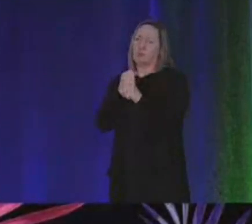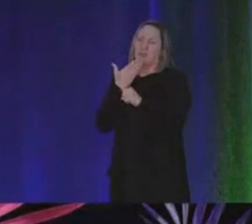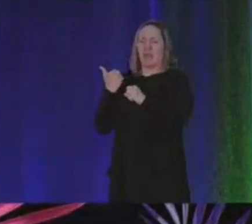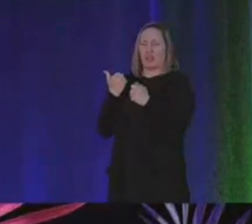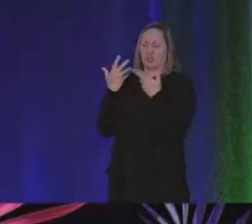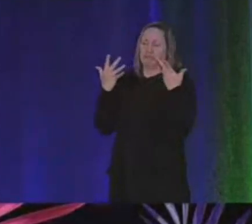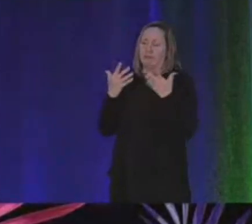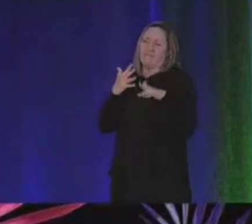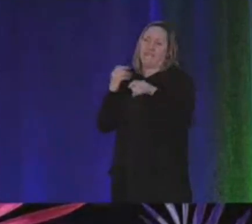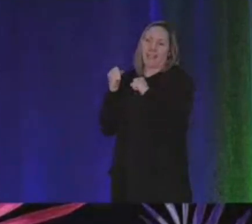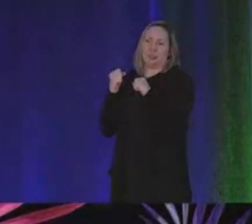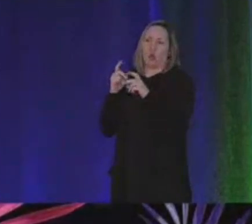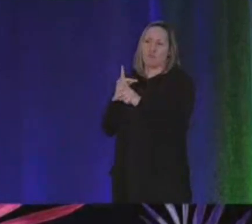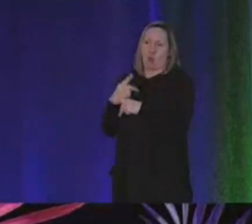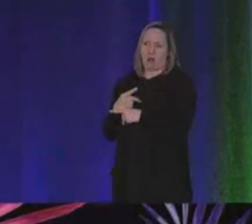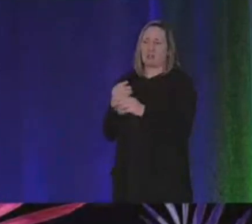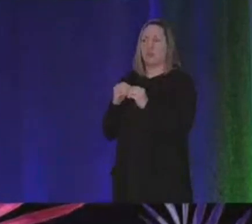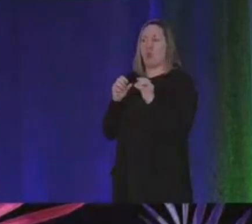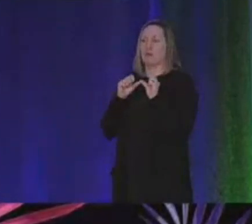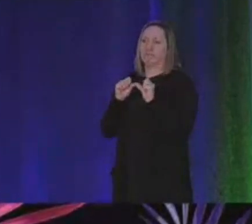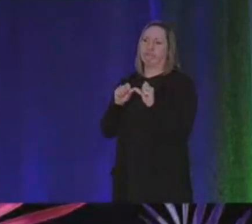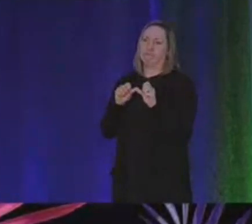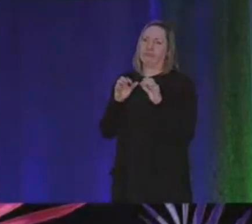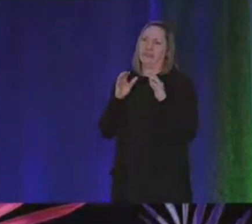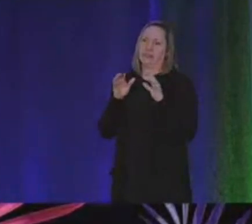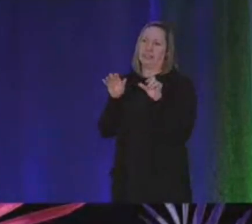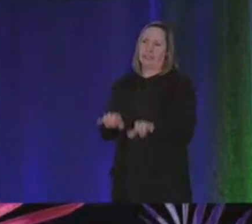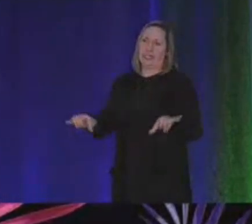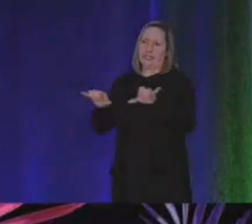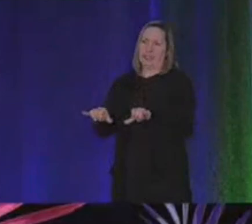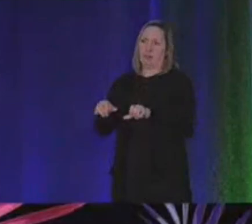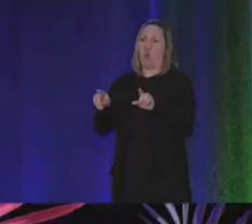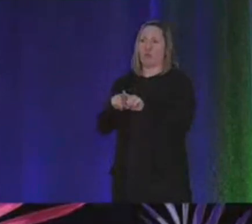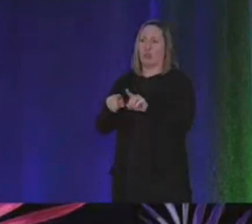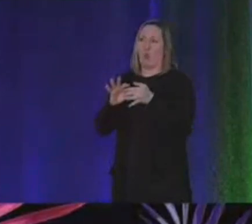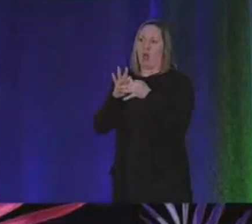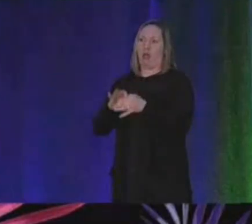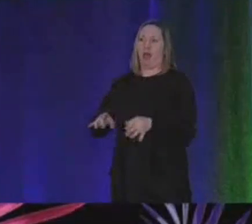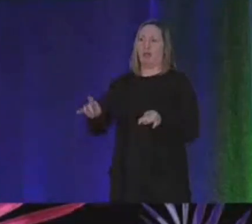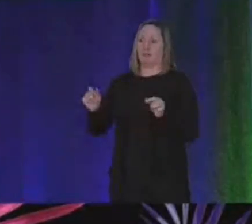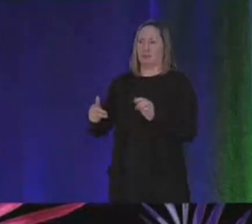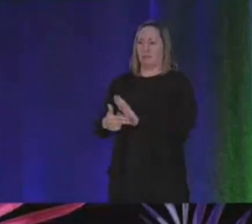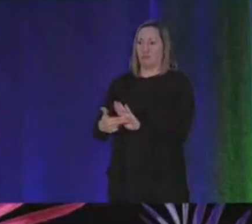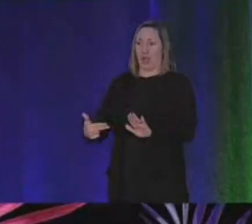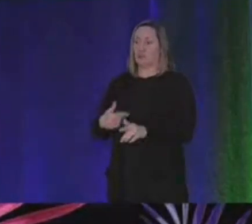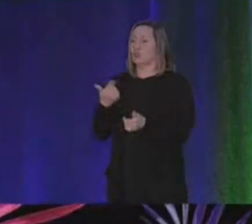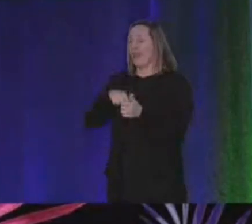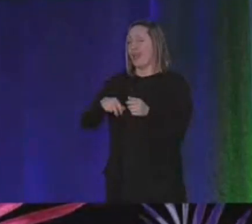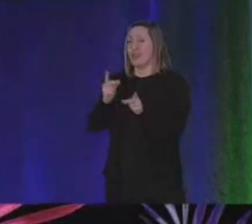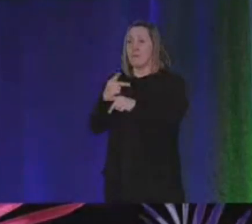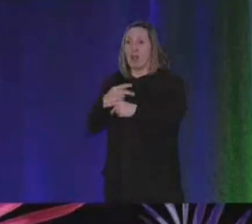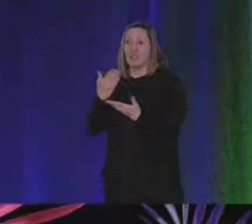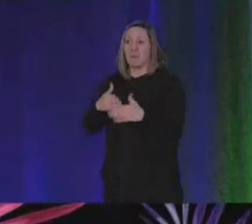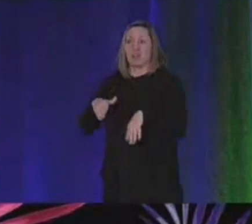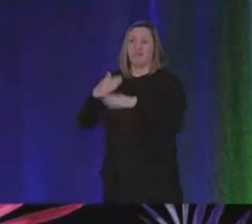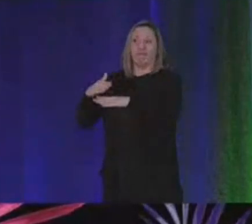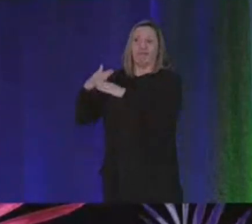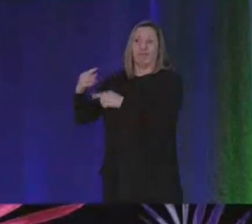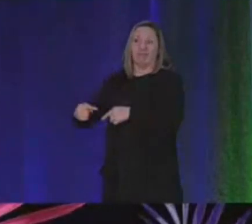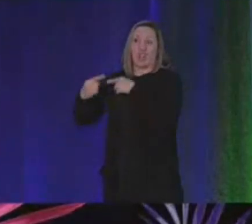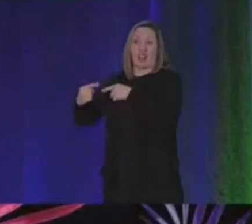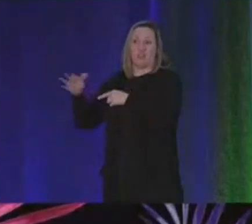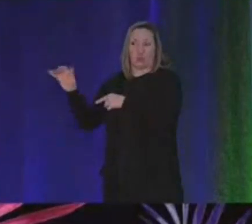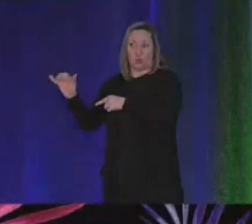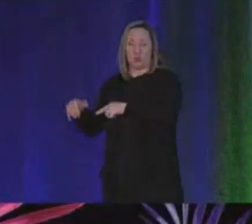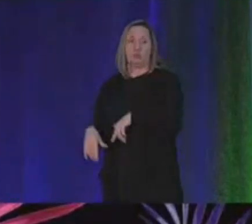faster products, more consistent, and it's on brand. But just like any product, there might be some roadblocks and challenges along the way.